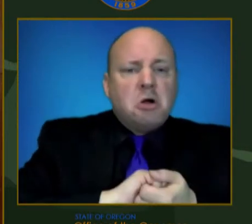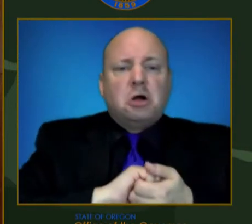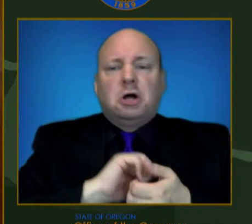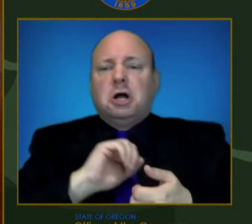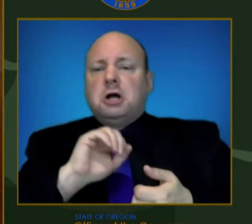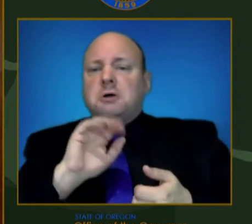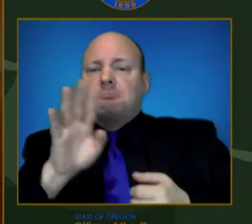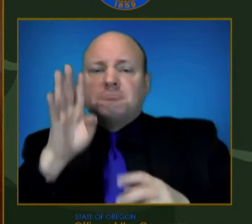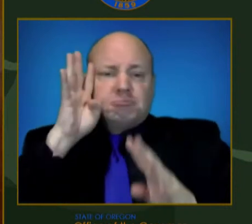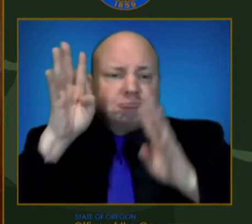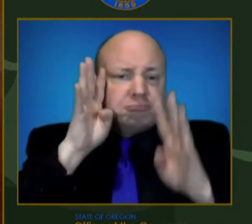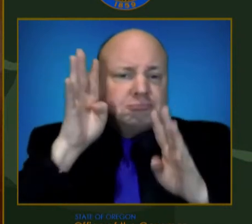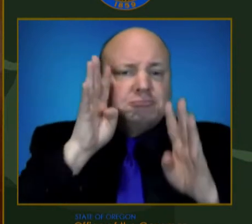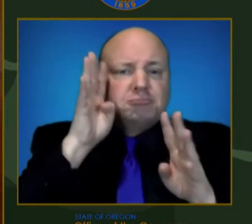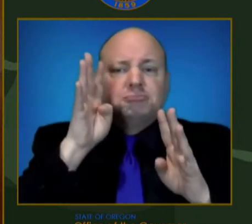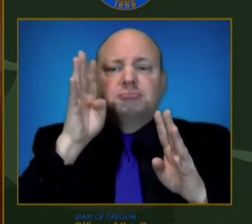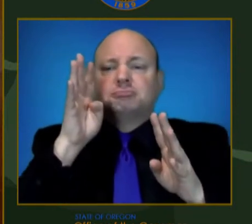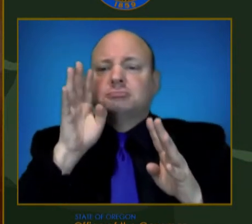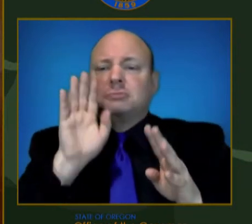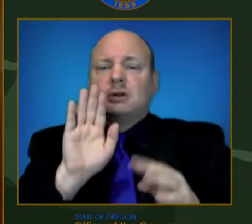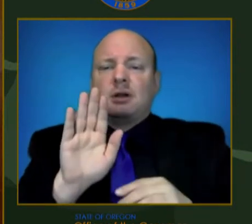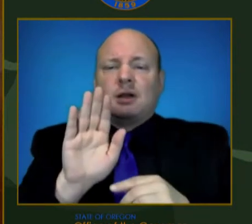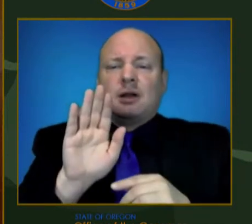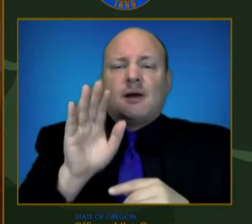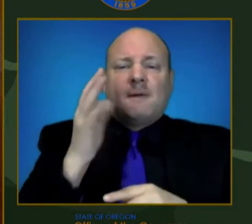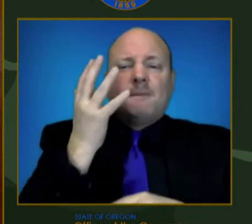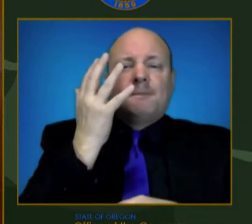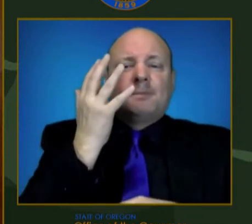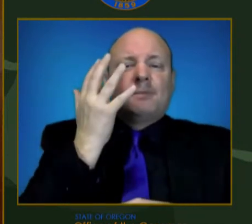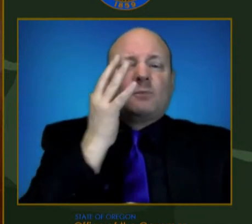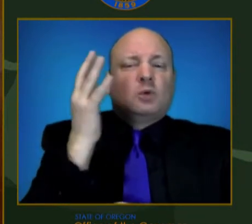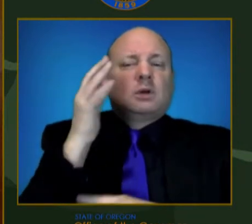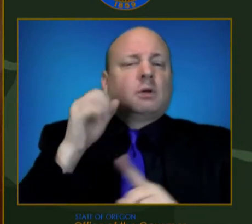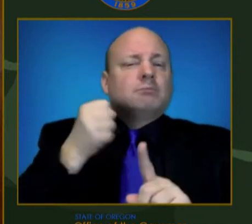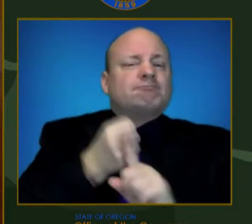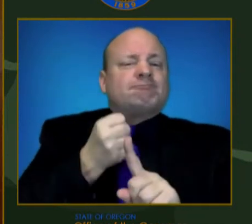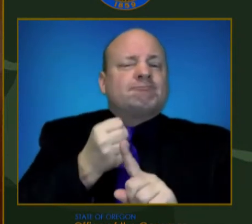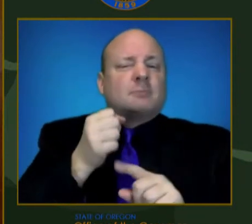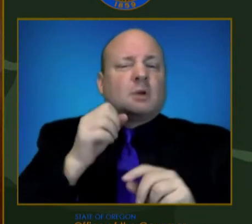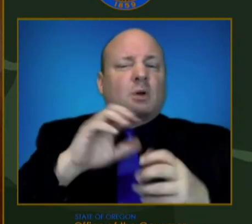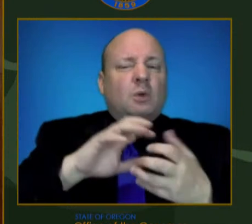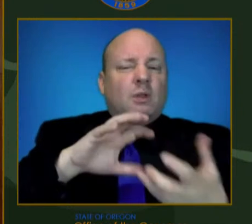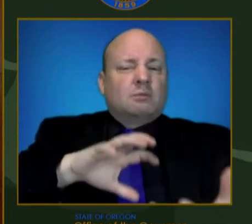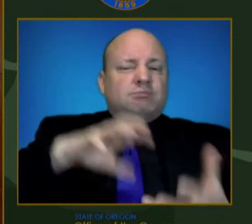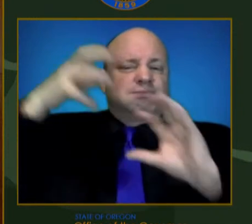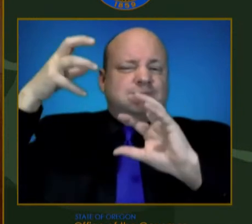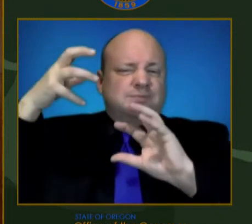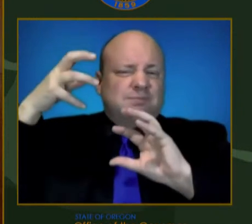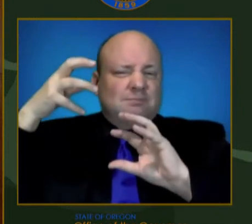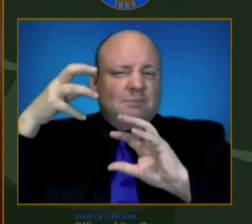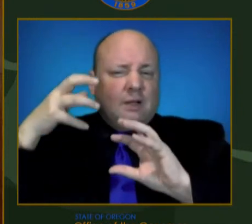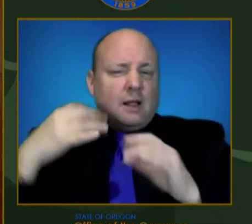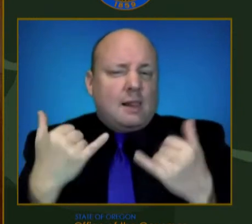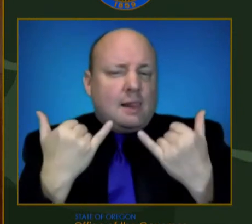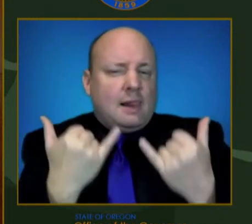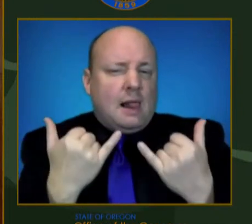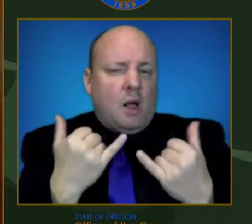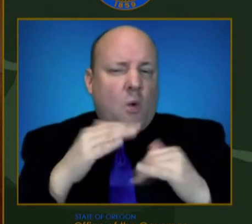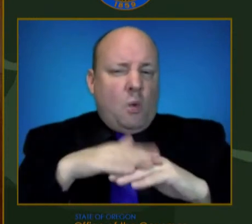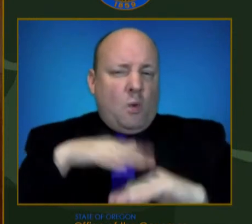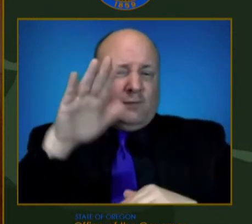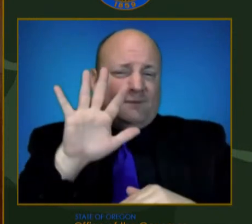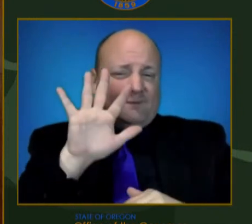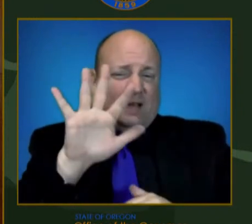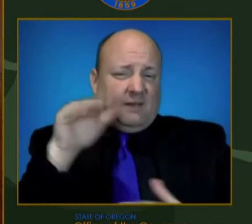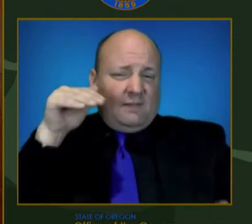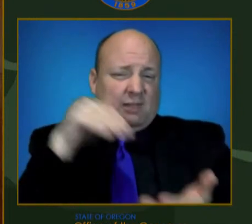until COVID-19 changed everything. Today, we have over 5,000 COVID